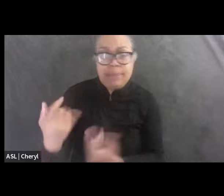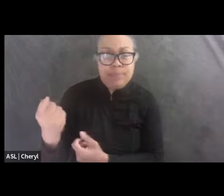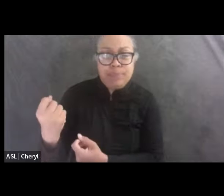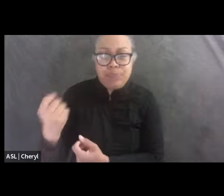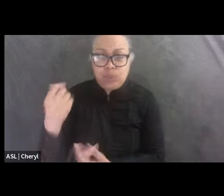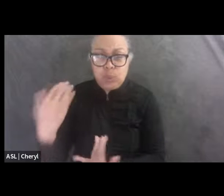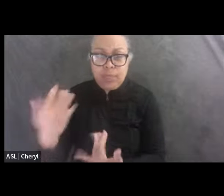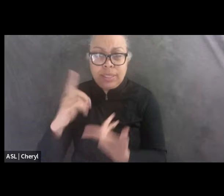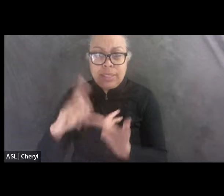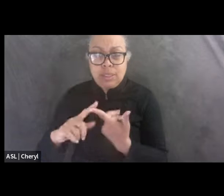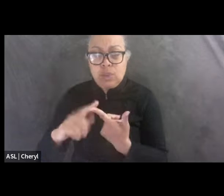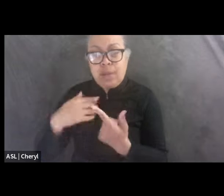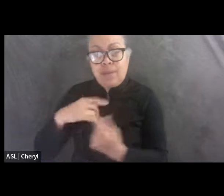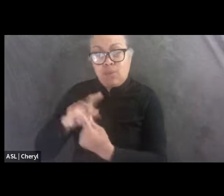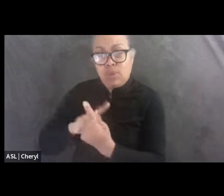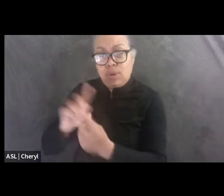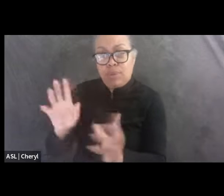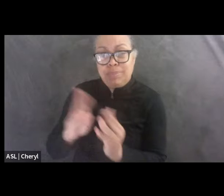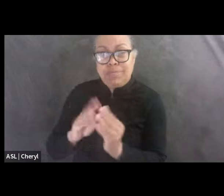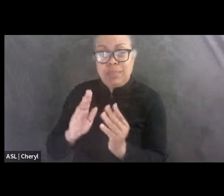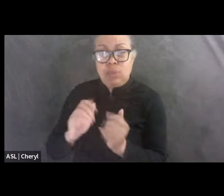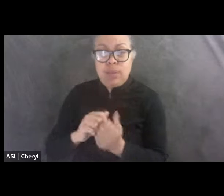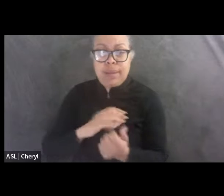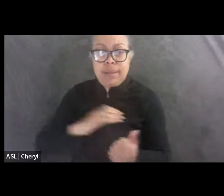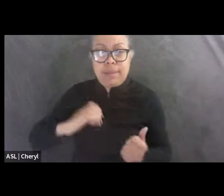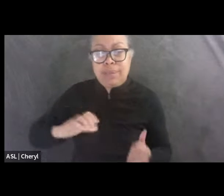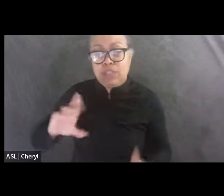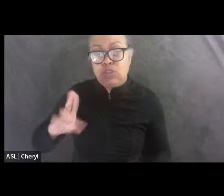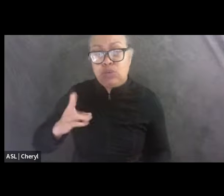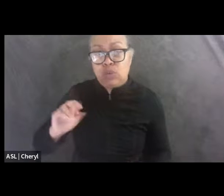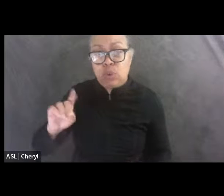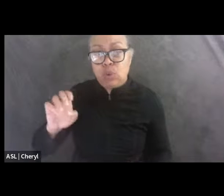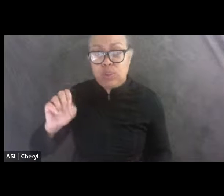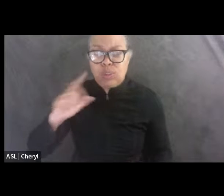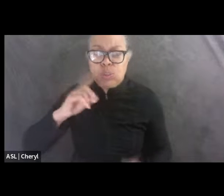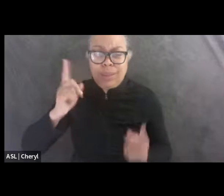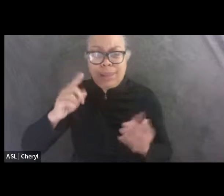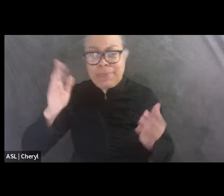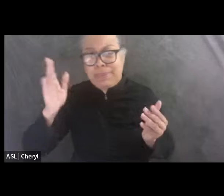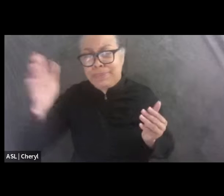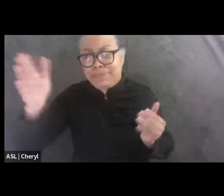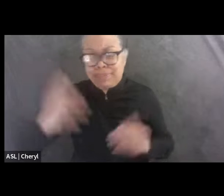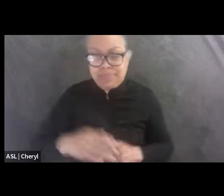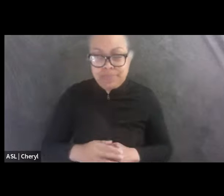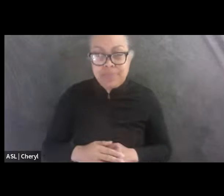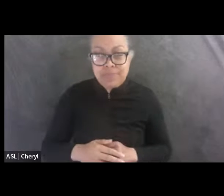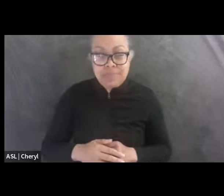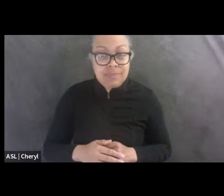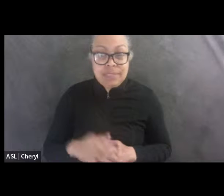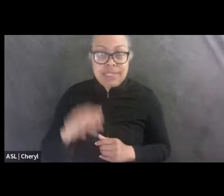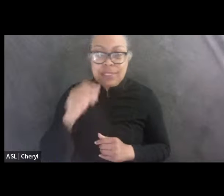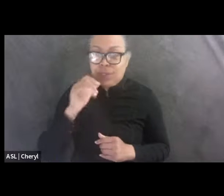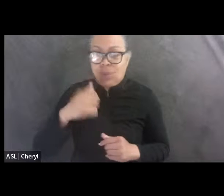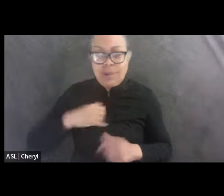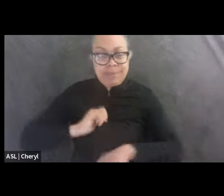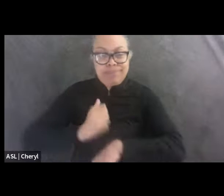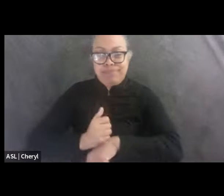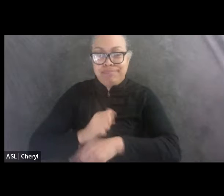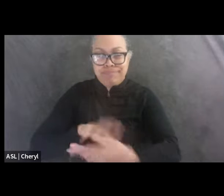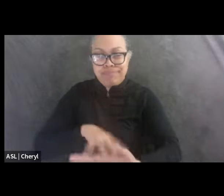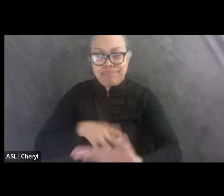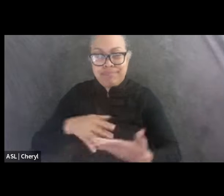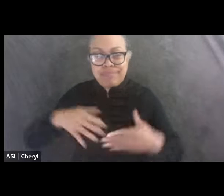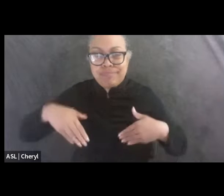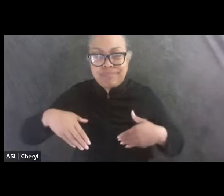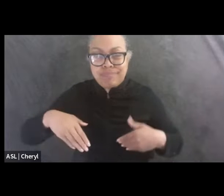they have a one-on-one meeting with Commissioner Rhodes in the coming weeks. They don't have a set schedule